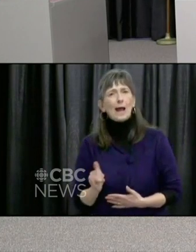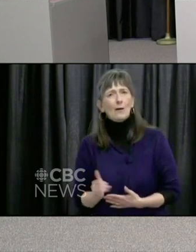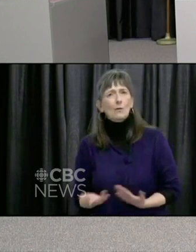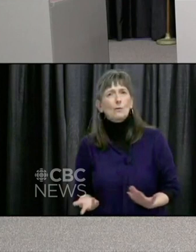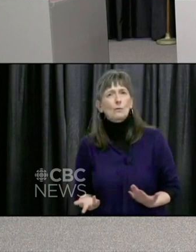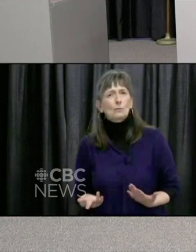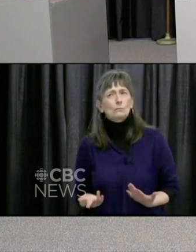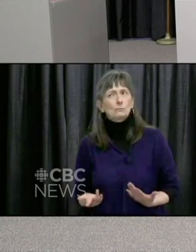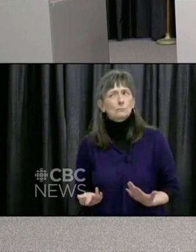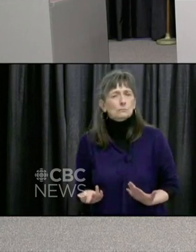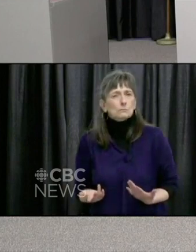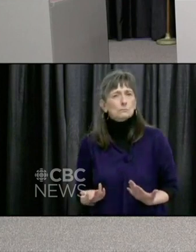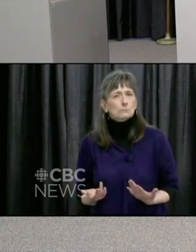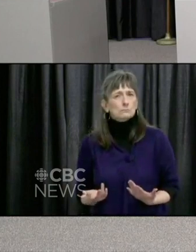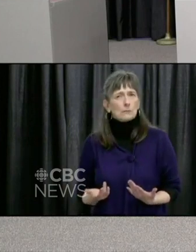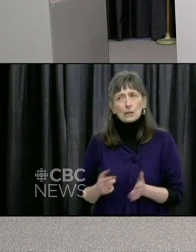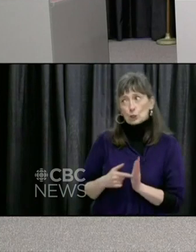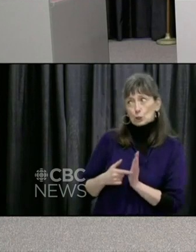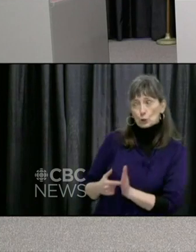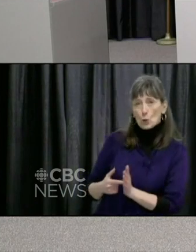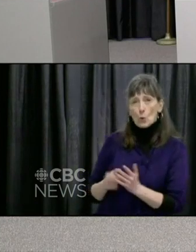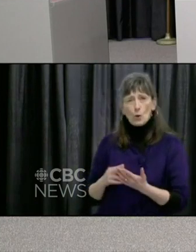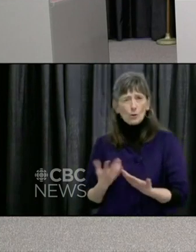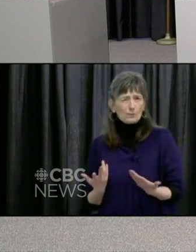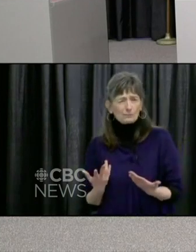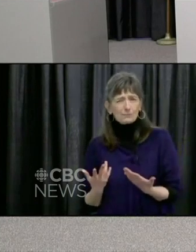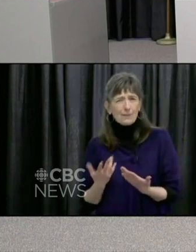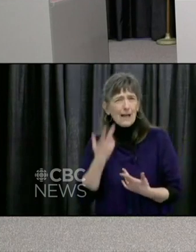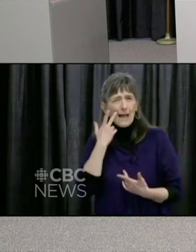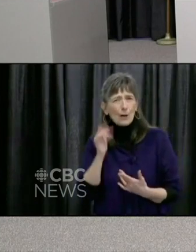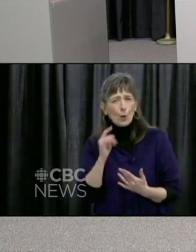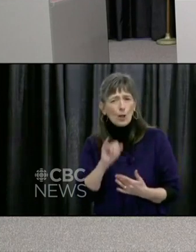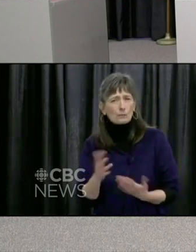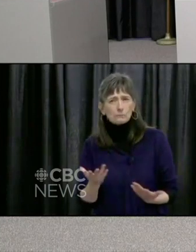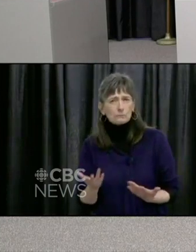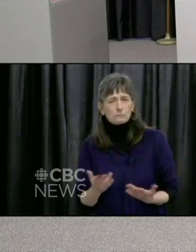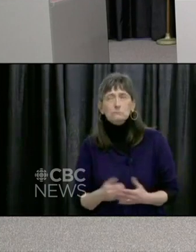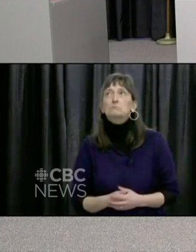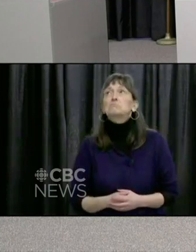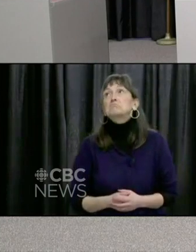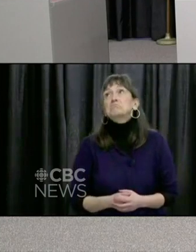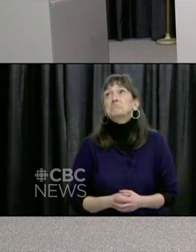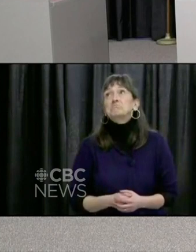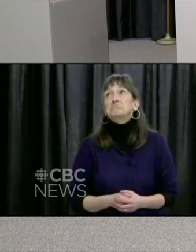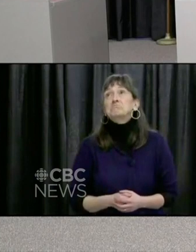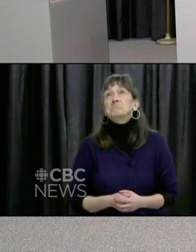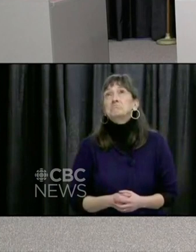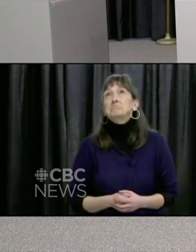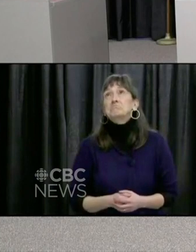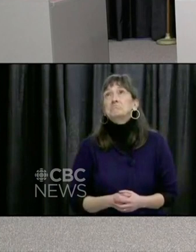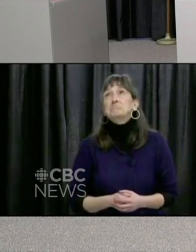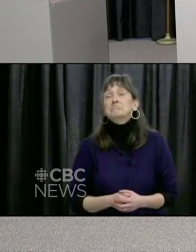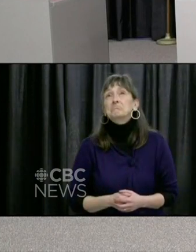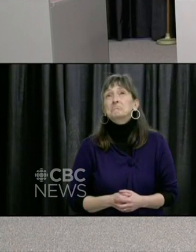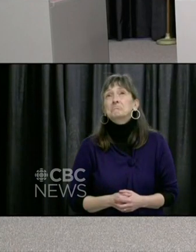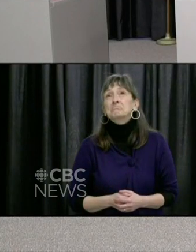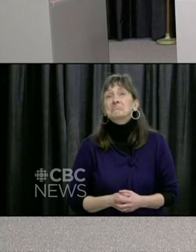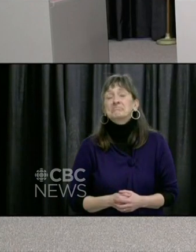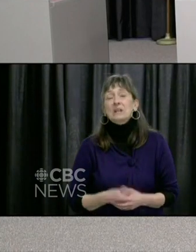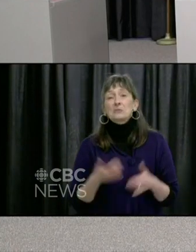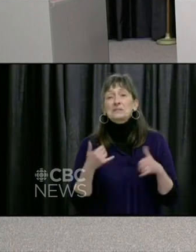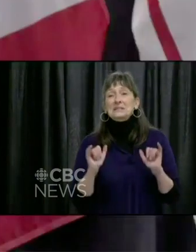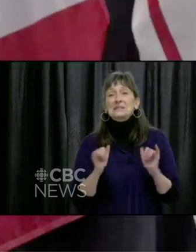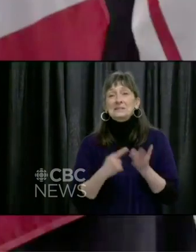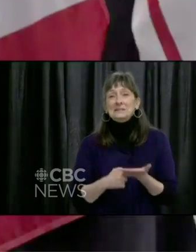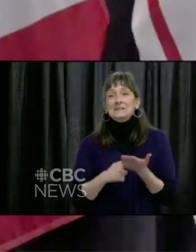their digital tracing reveals they were in contact with. There's a very interesting set of discussions to be had